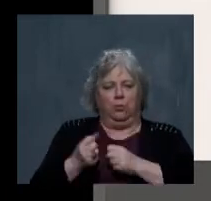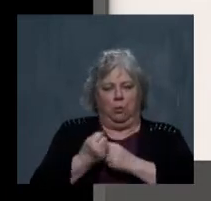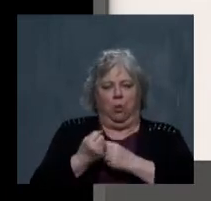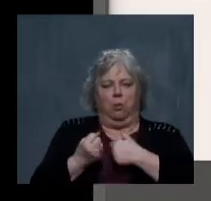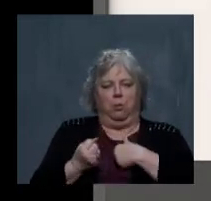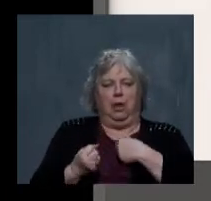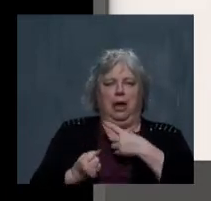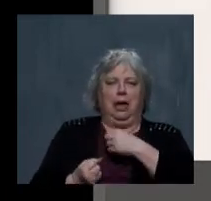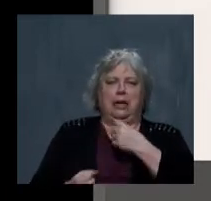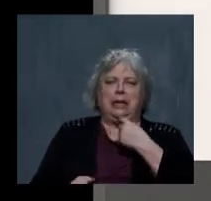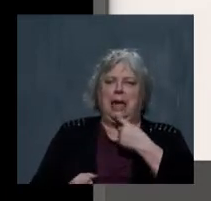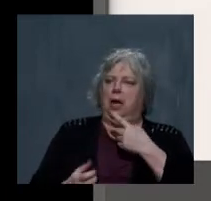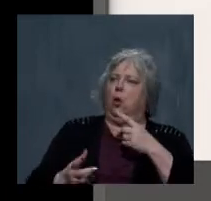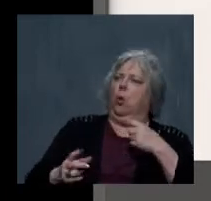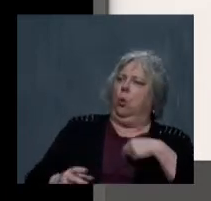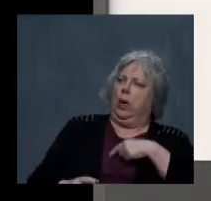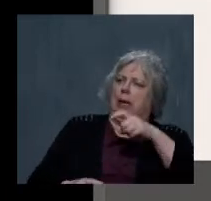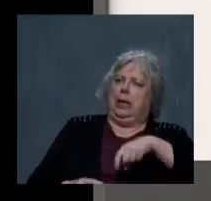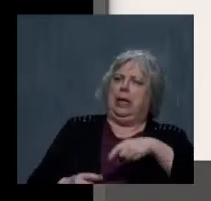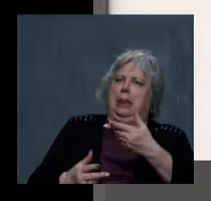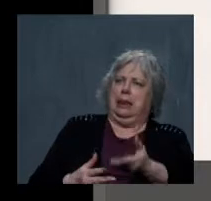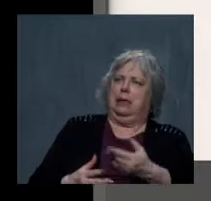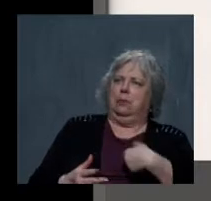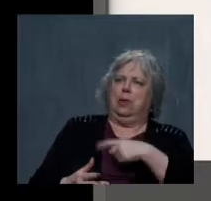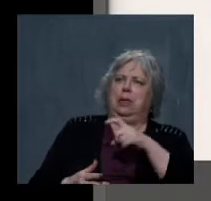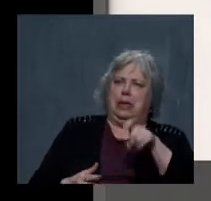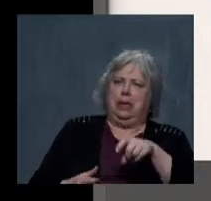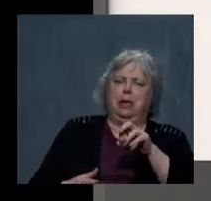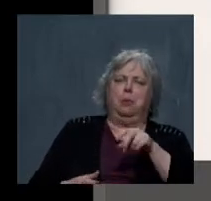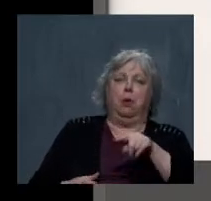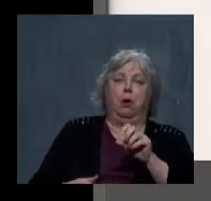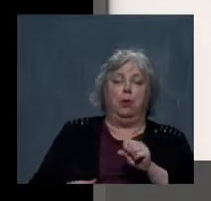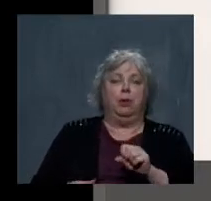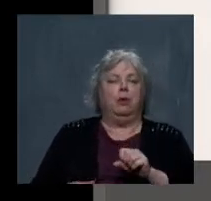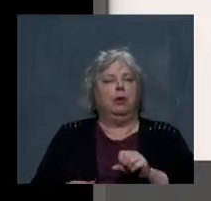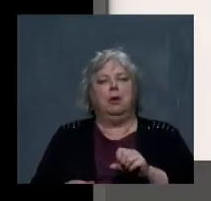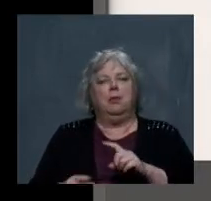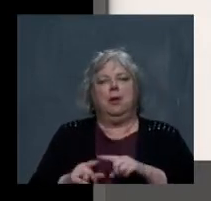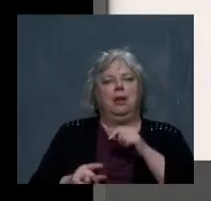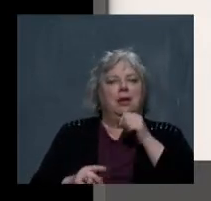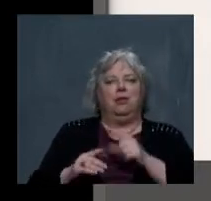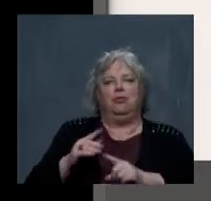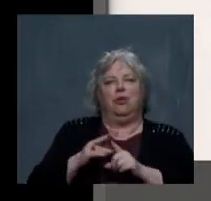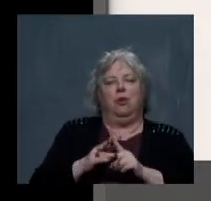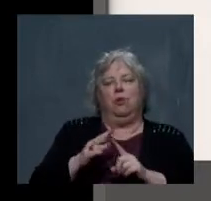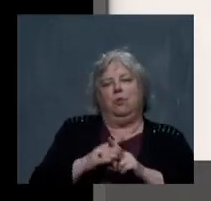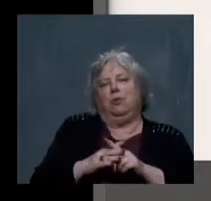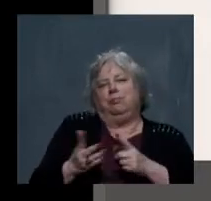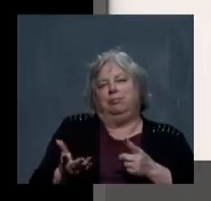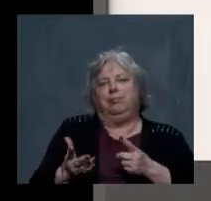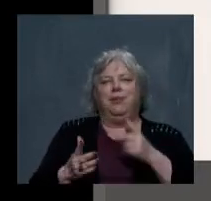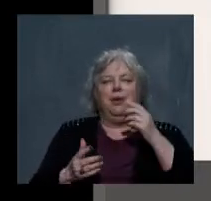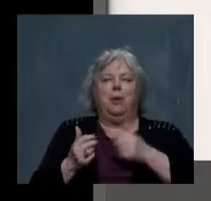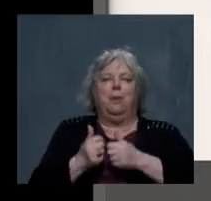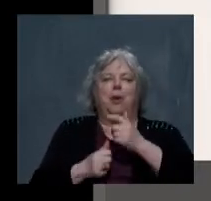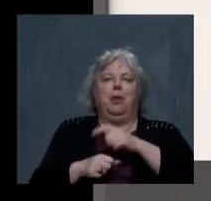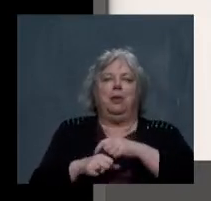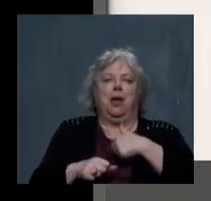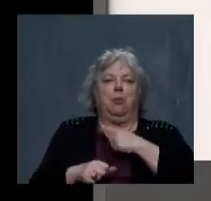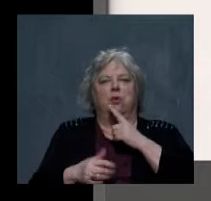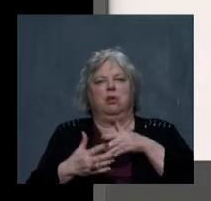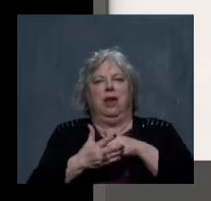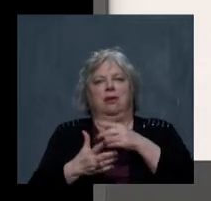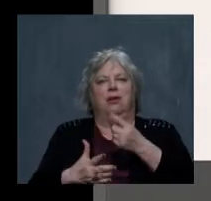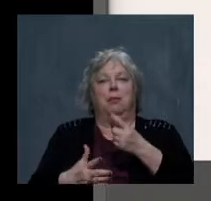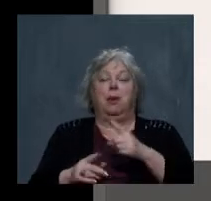saying, we need this. We say, we need it. But they're not here because, you know, most of the time when you're against something, you